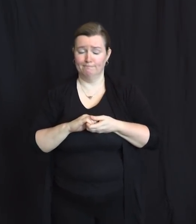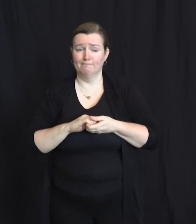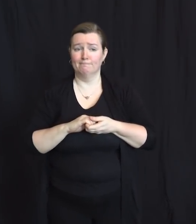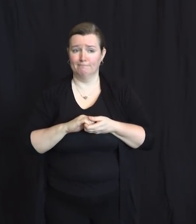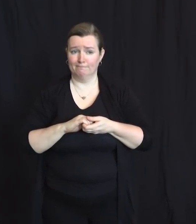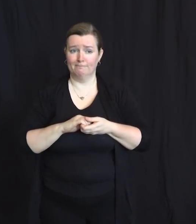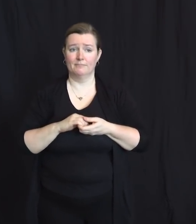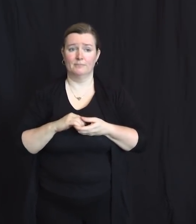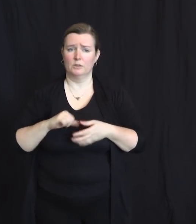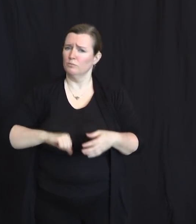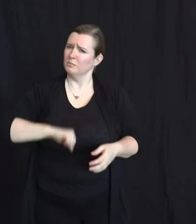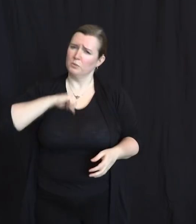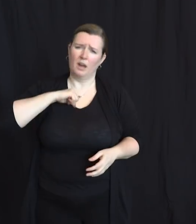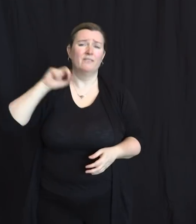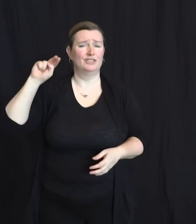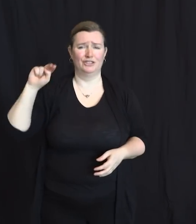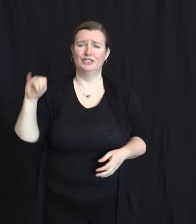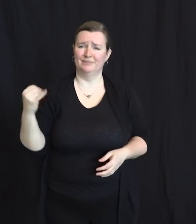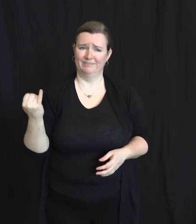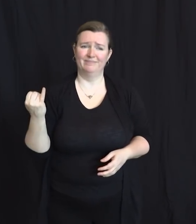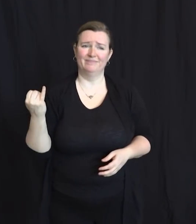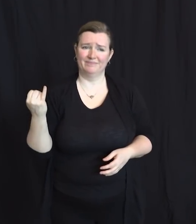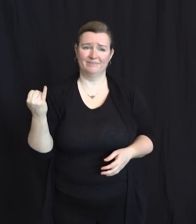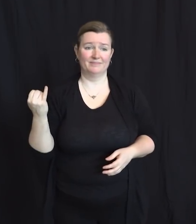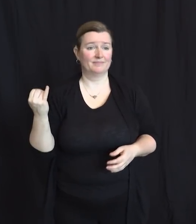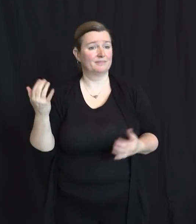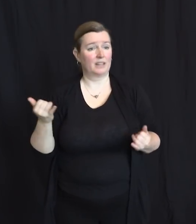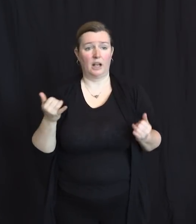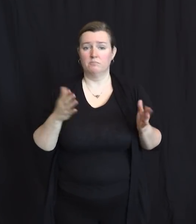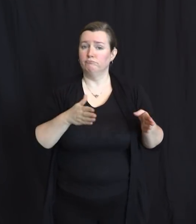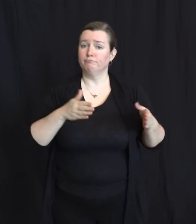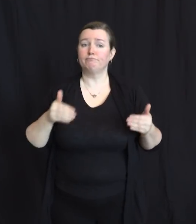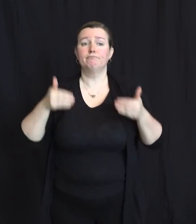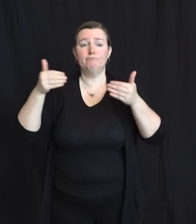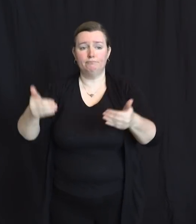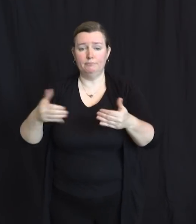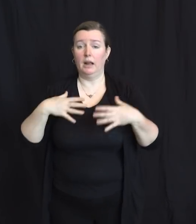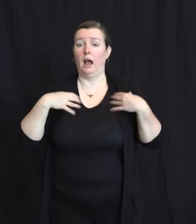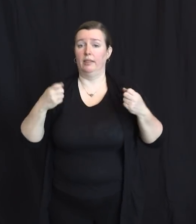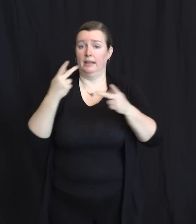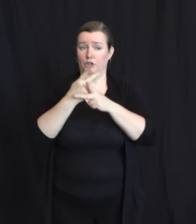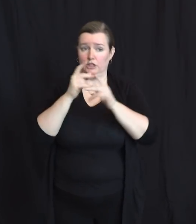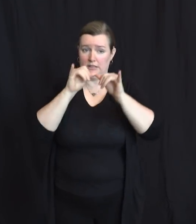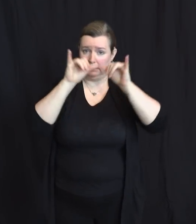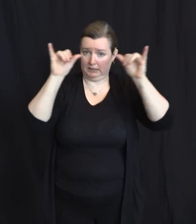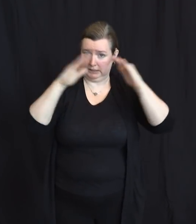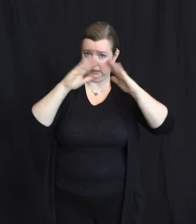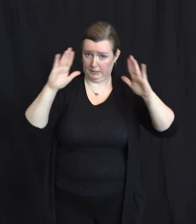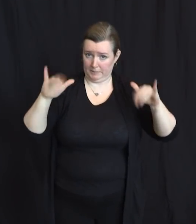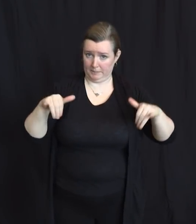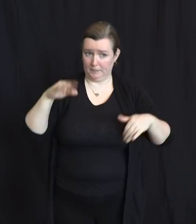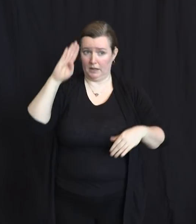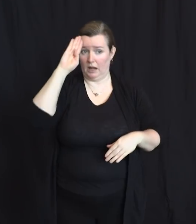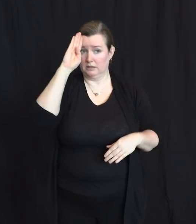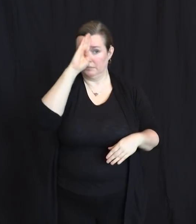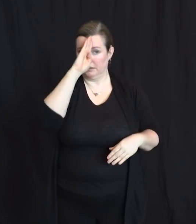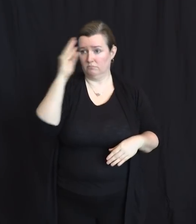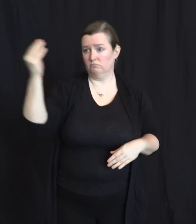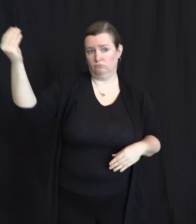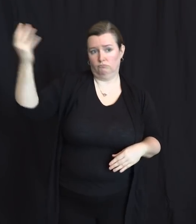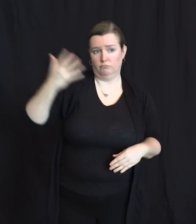Jersey pride. In our health care system, as of 10 p.m. last night, there are 7,000, as you can